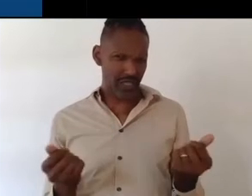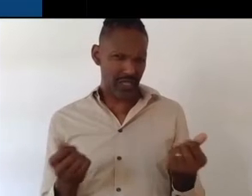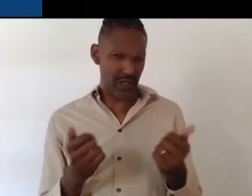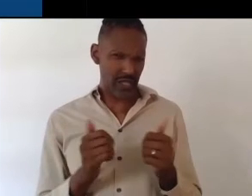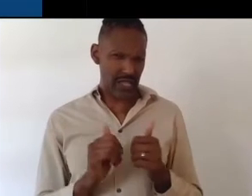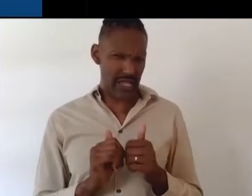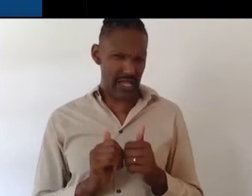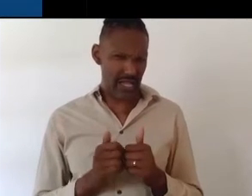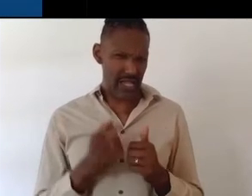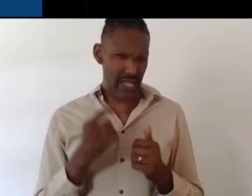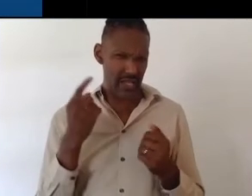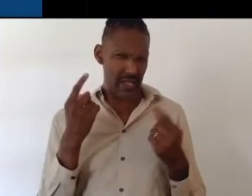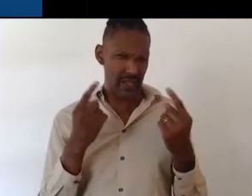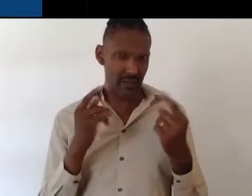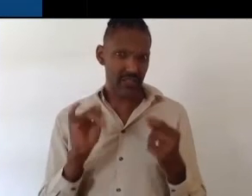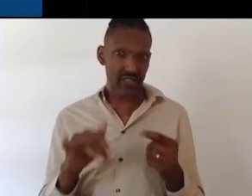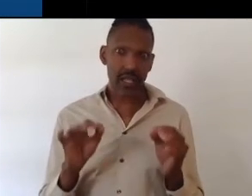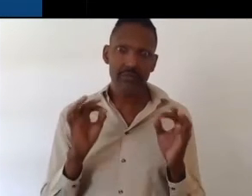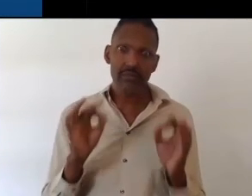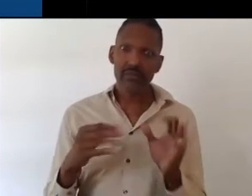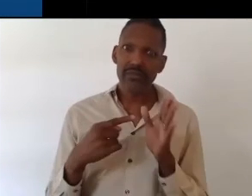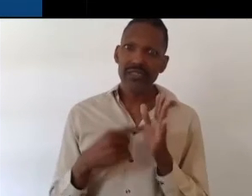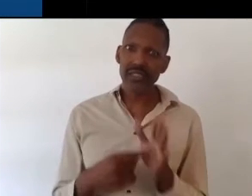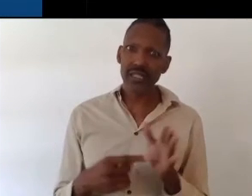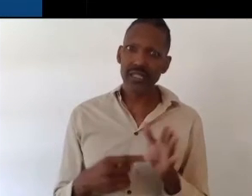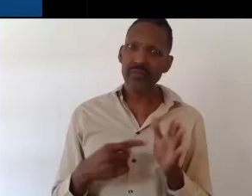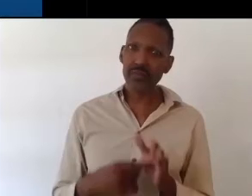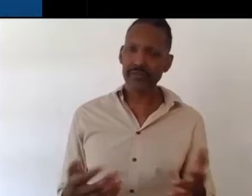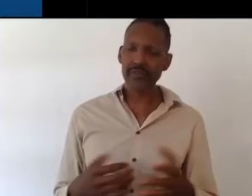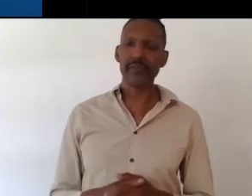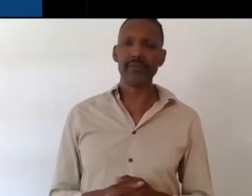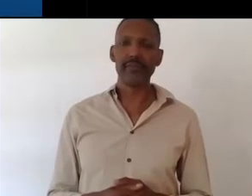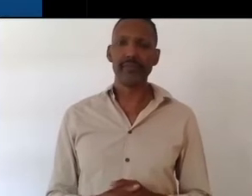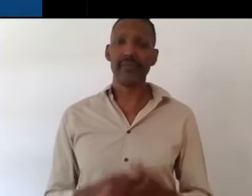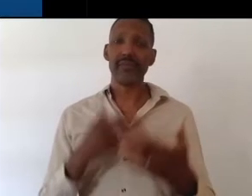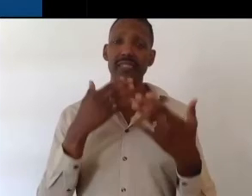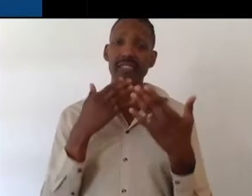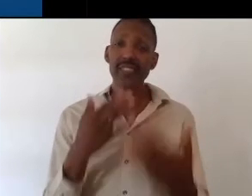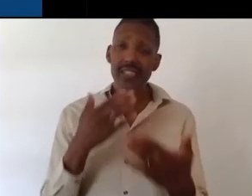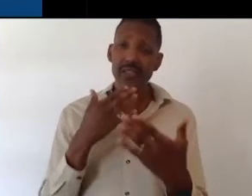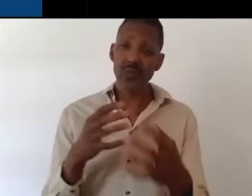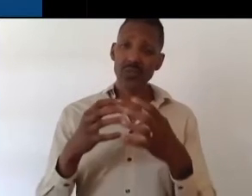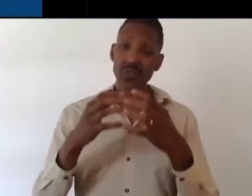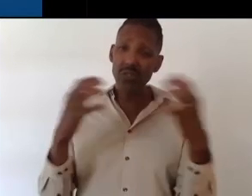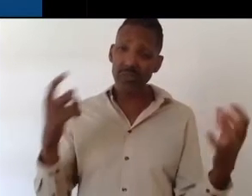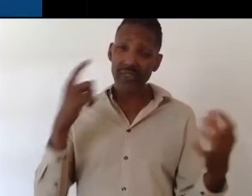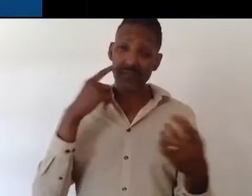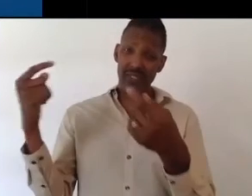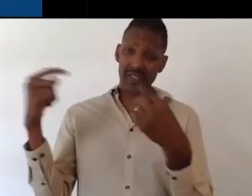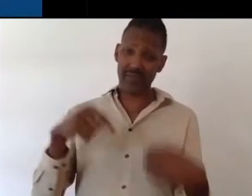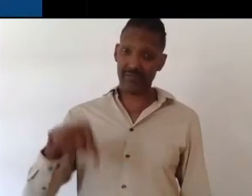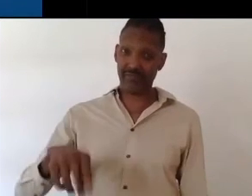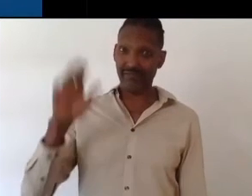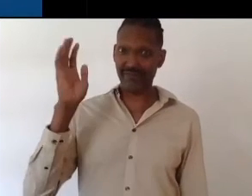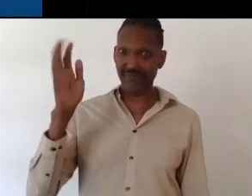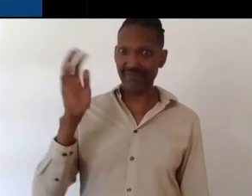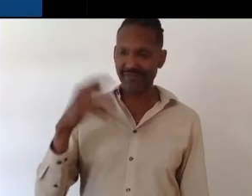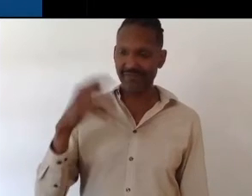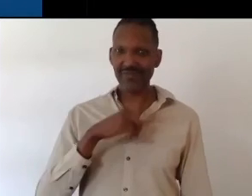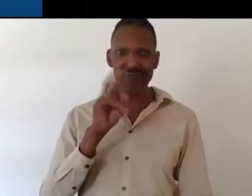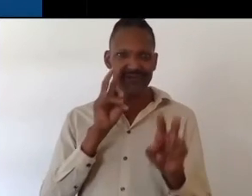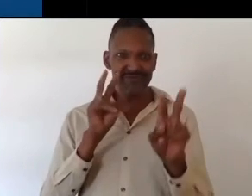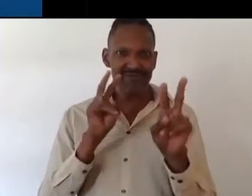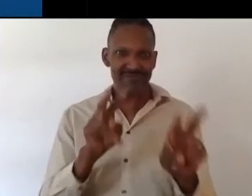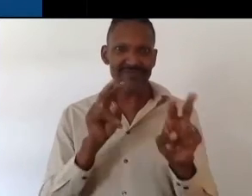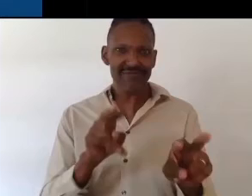childhood. So thank you so much for attending this presentation. I look forward to the Q&A